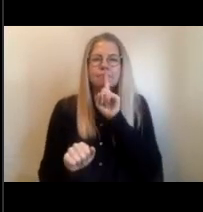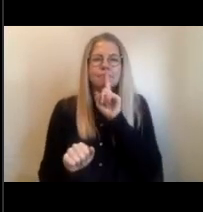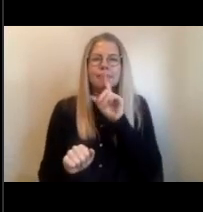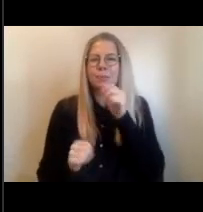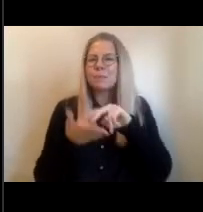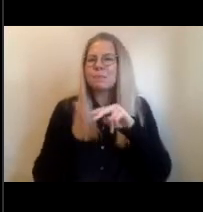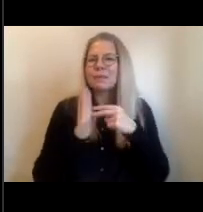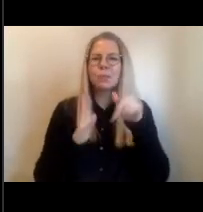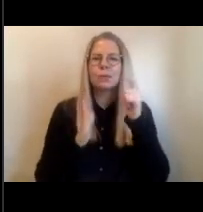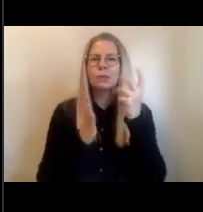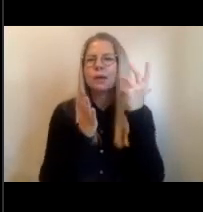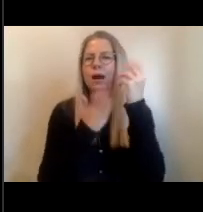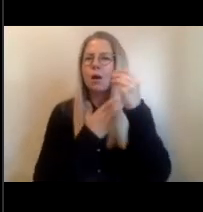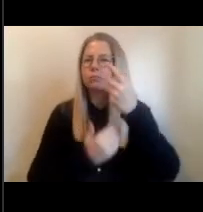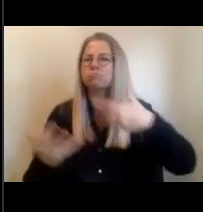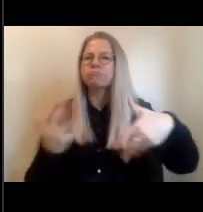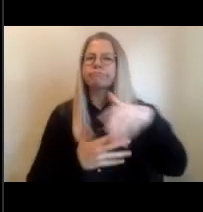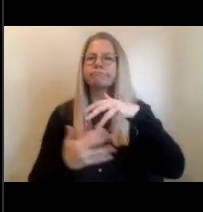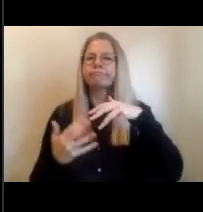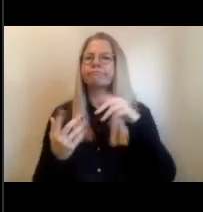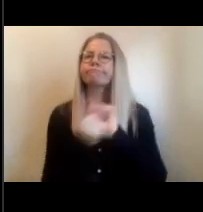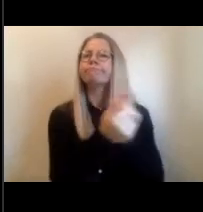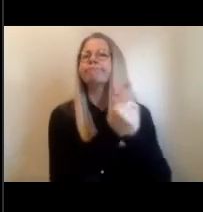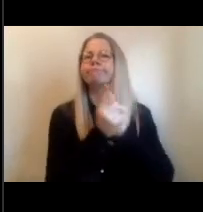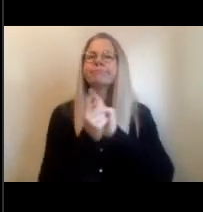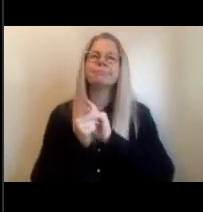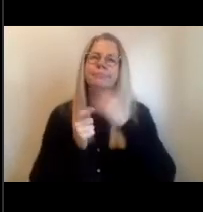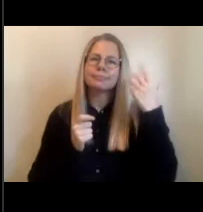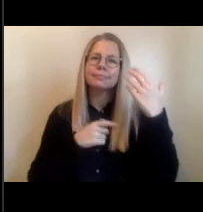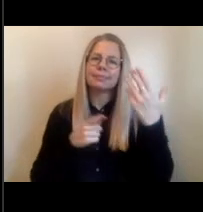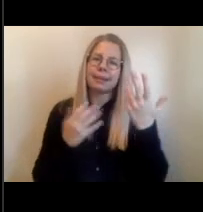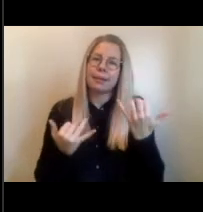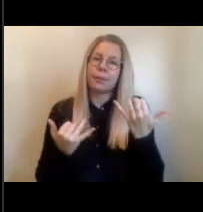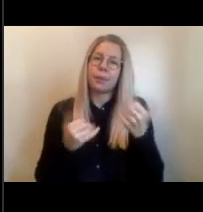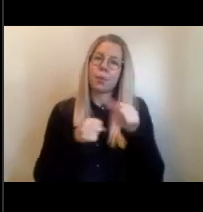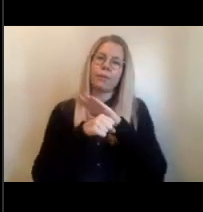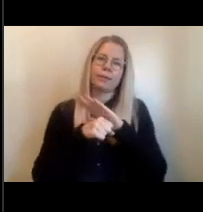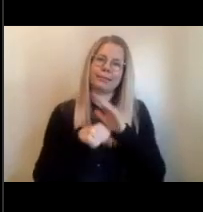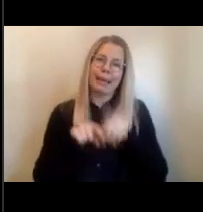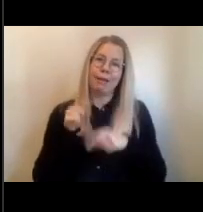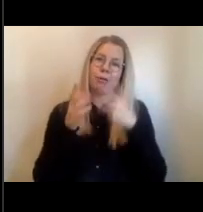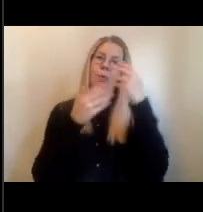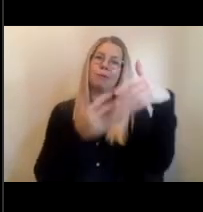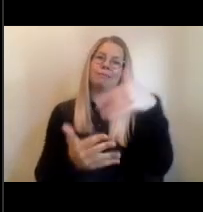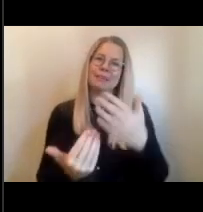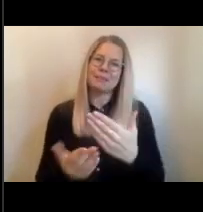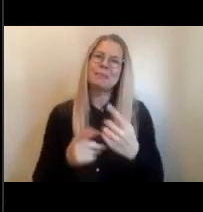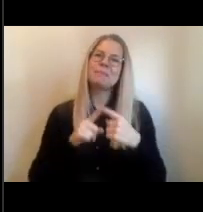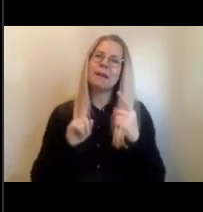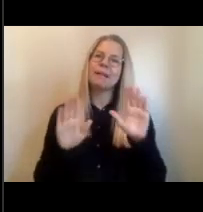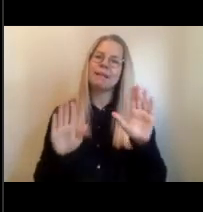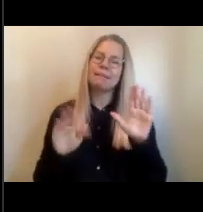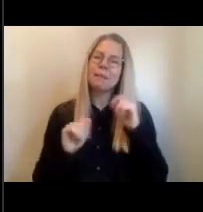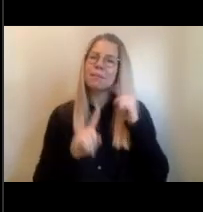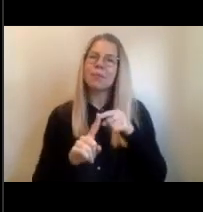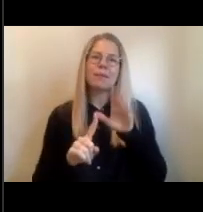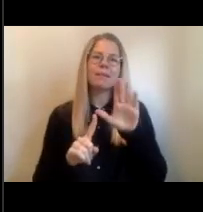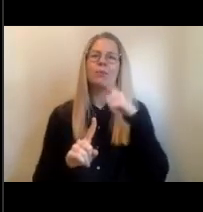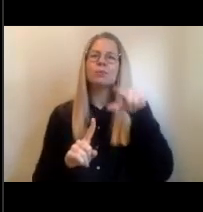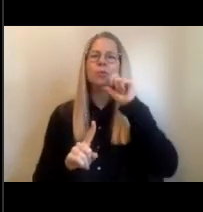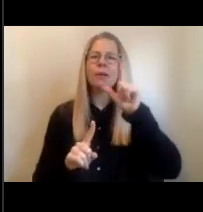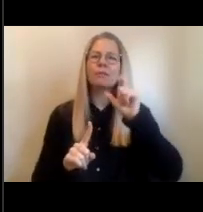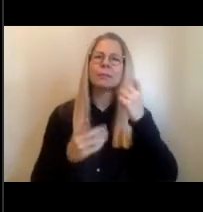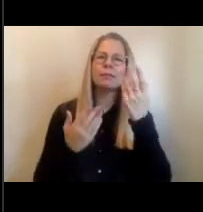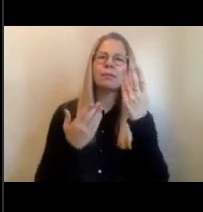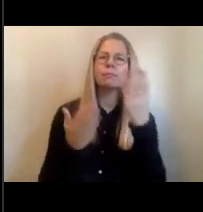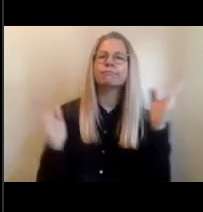night seeing people and doing things, not that we even can be out every night now, but anyways, I'm not saying that to you. It's not about extroversion. This is about your